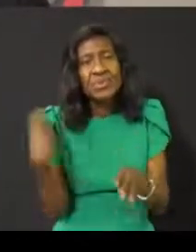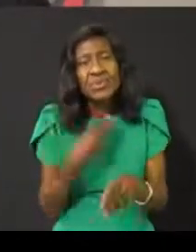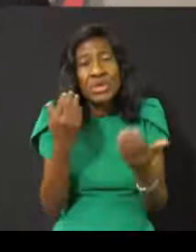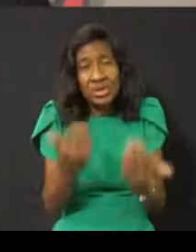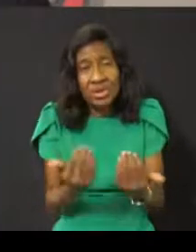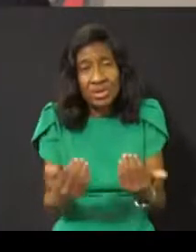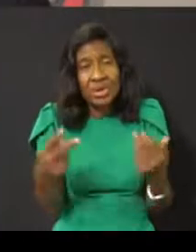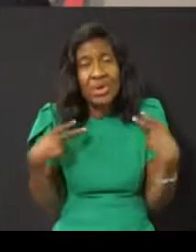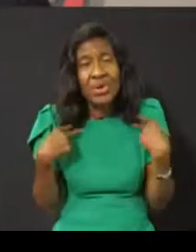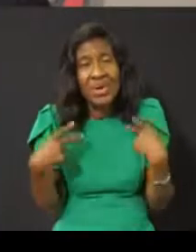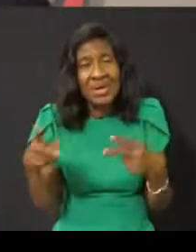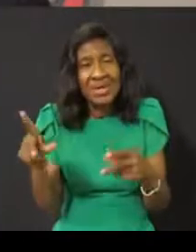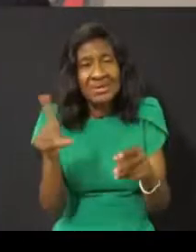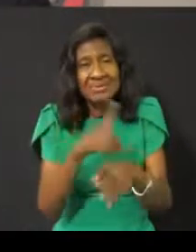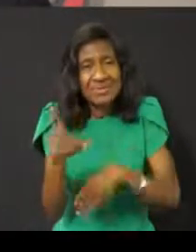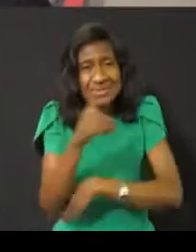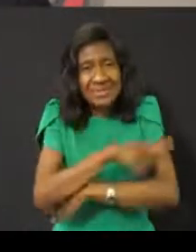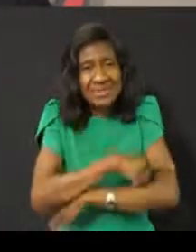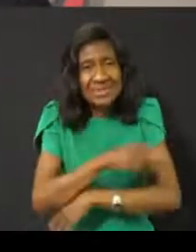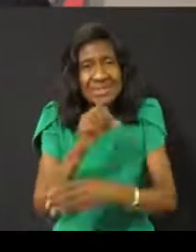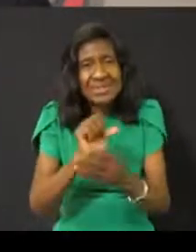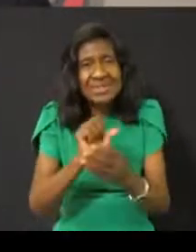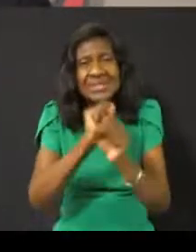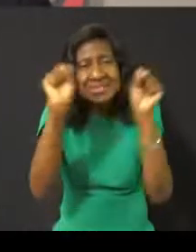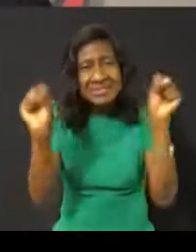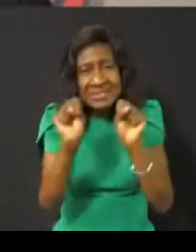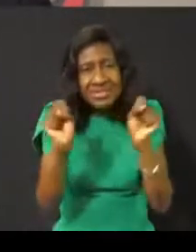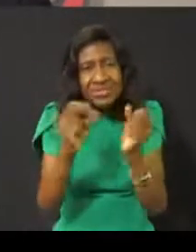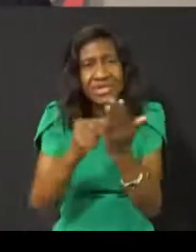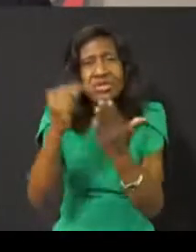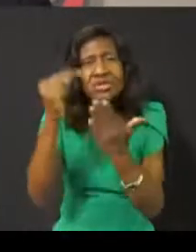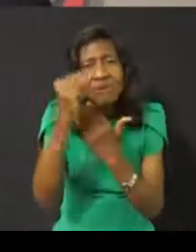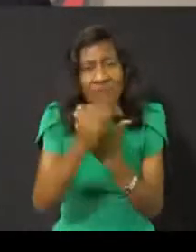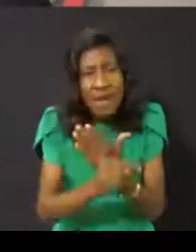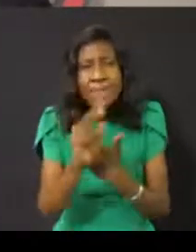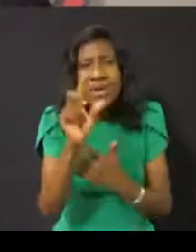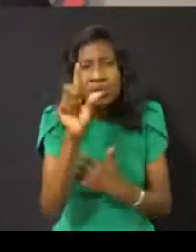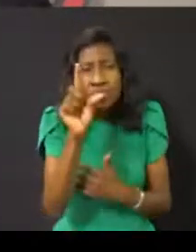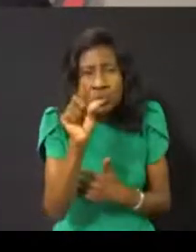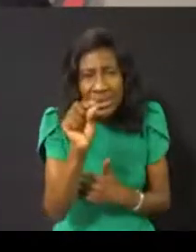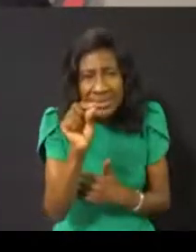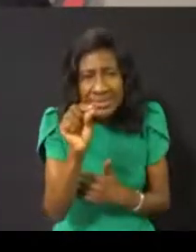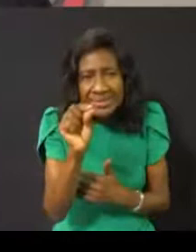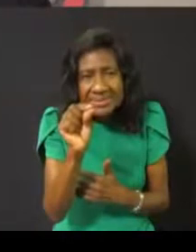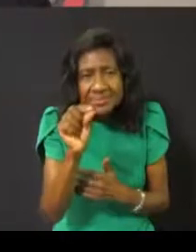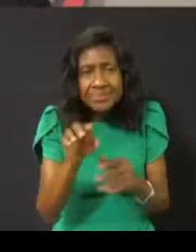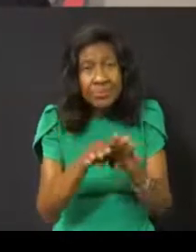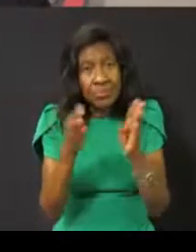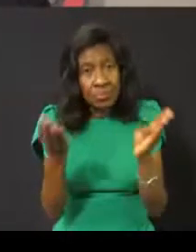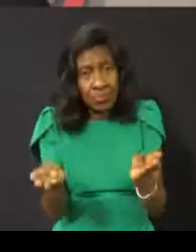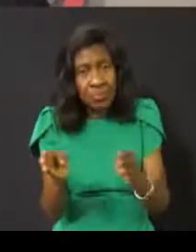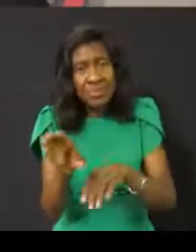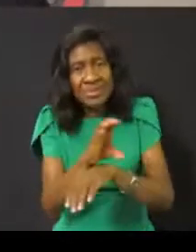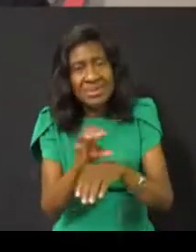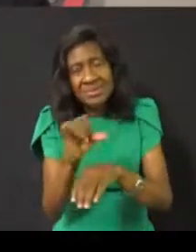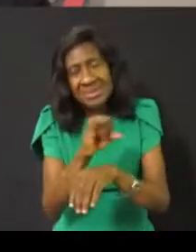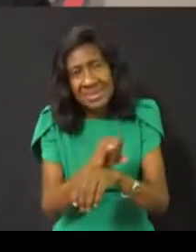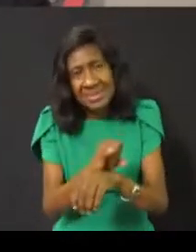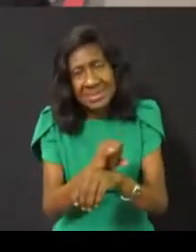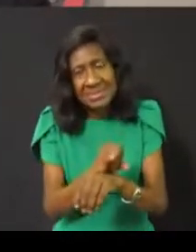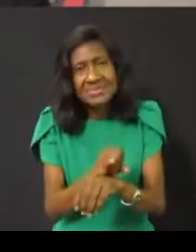date, Saturday, November 20th. We will continue to interact with and liaise with